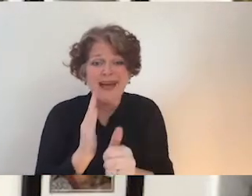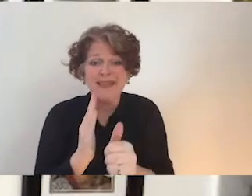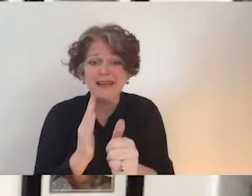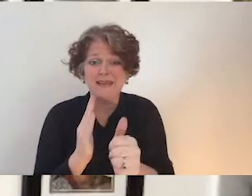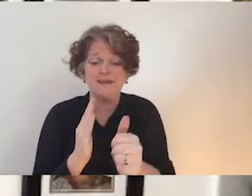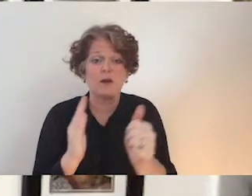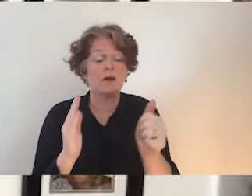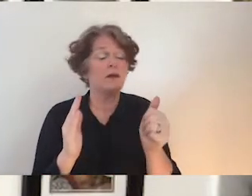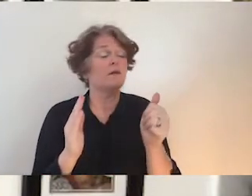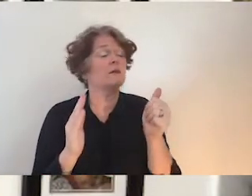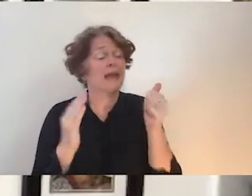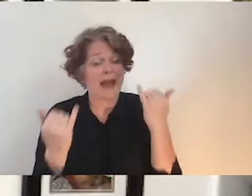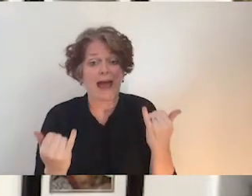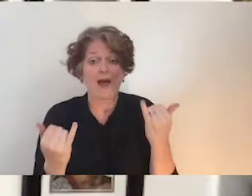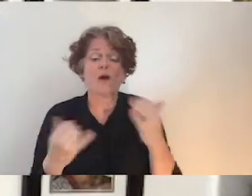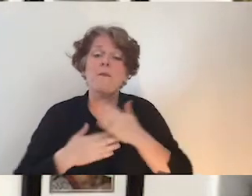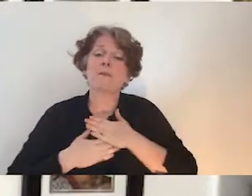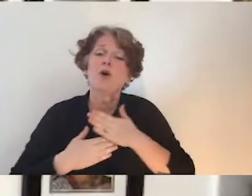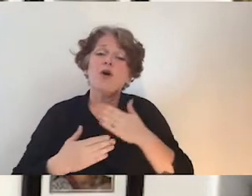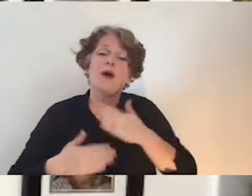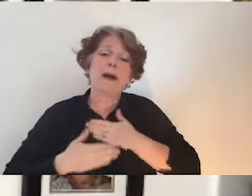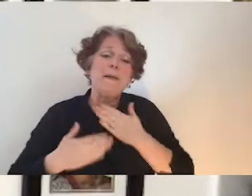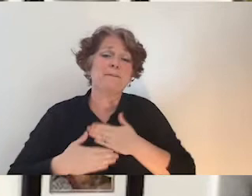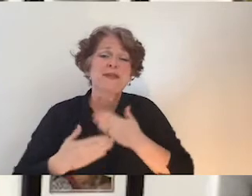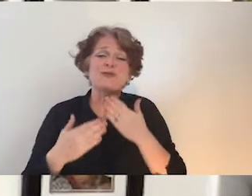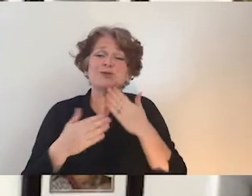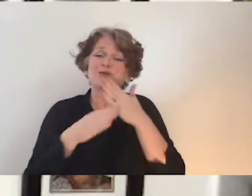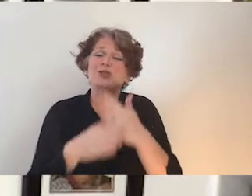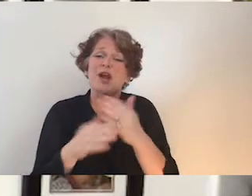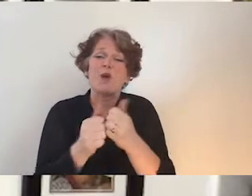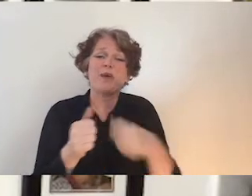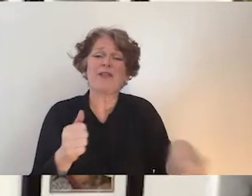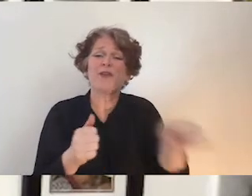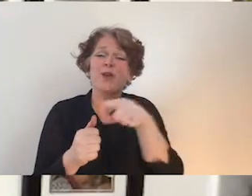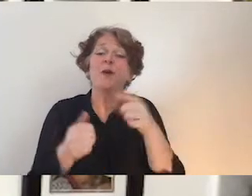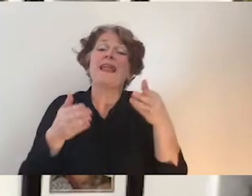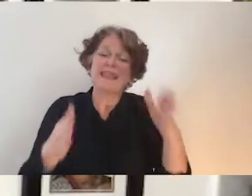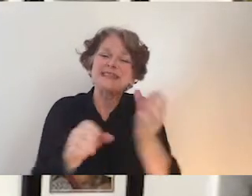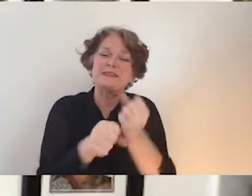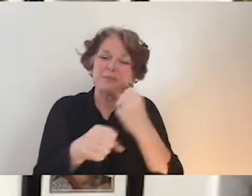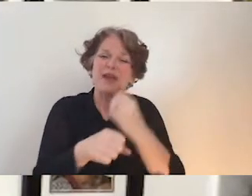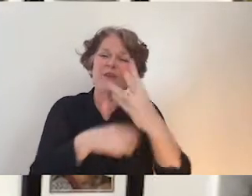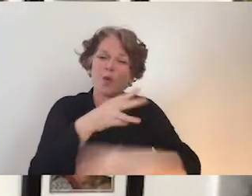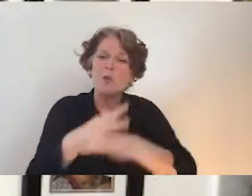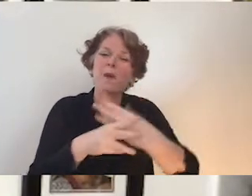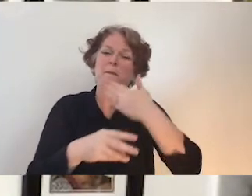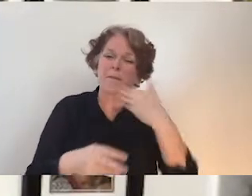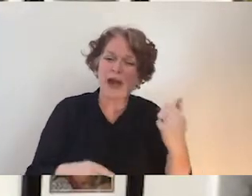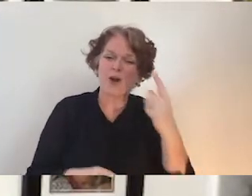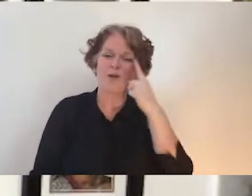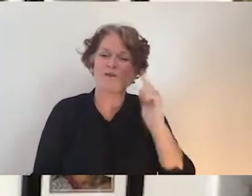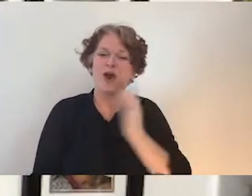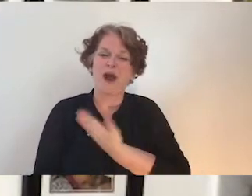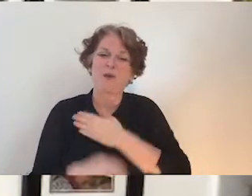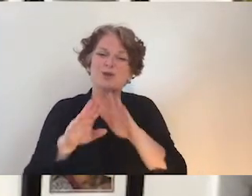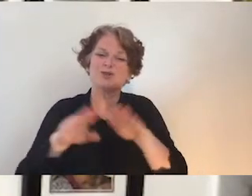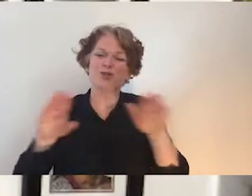before. I am so grateful to share this moment with you all. Let's go out and make this world better for our